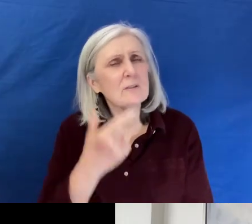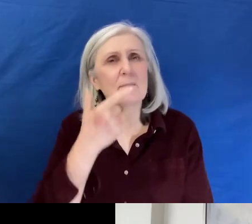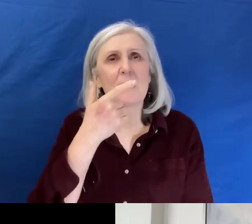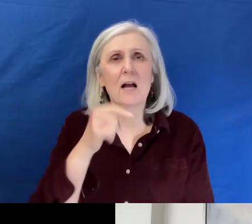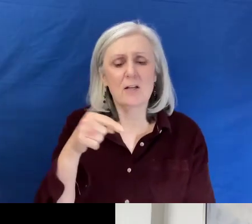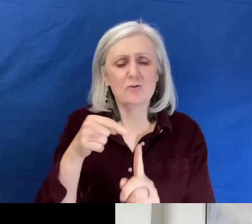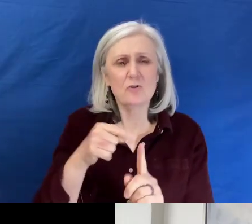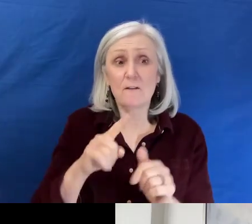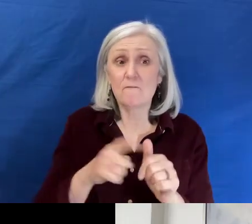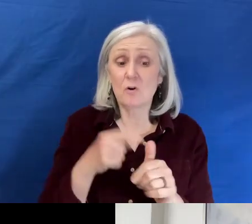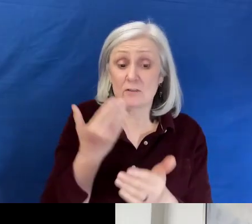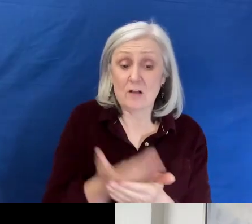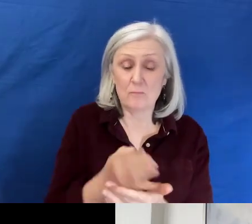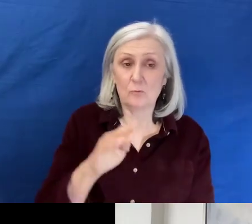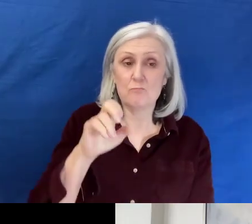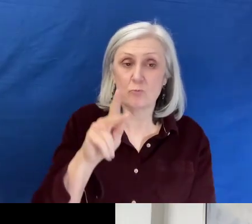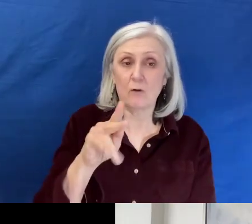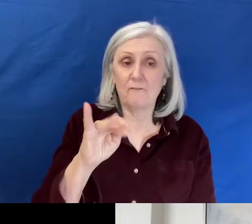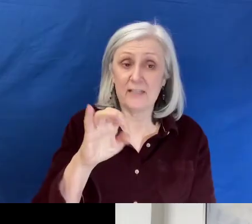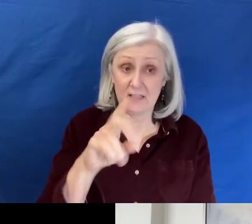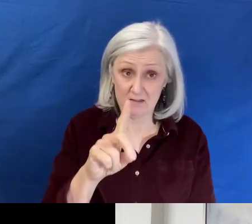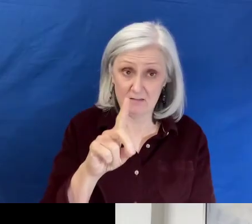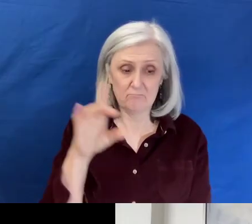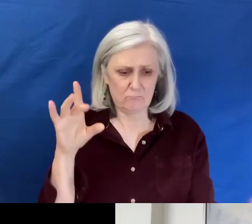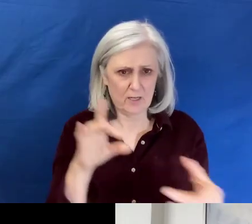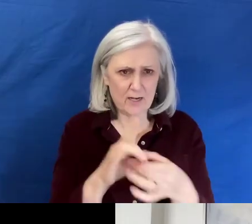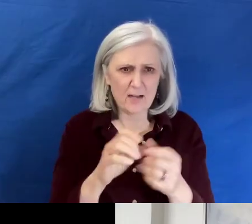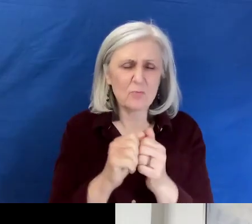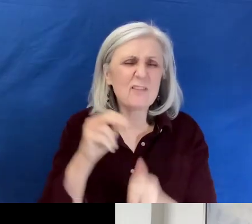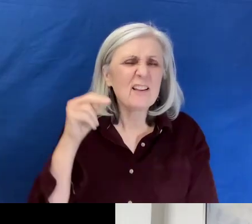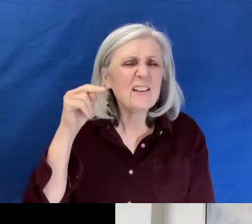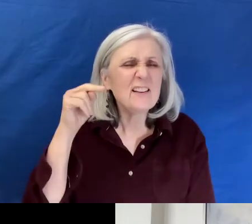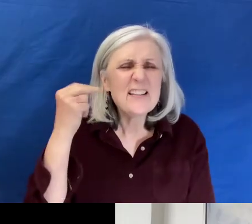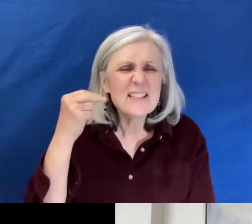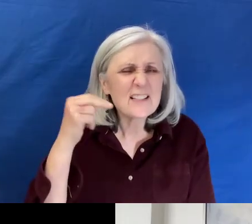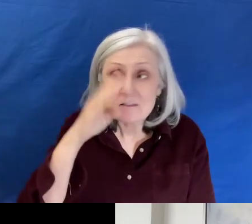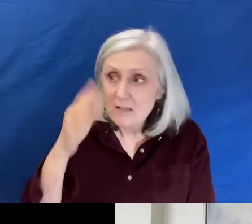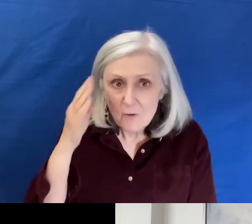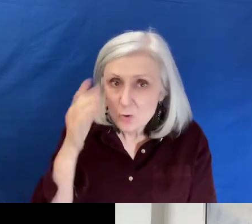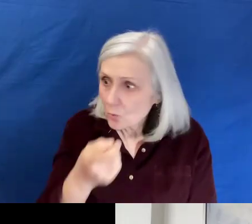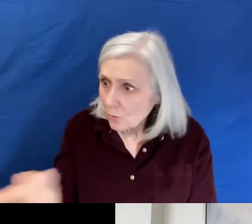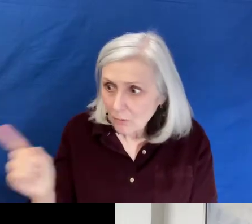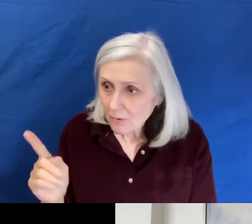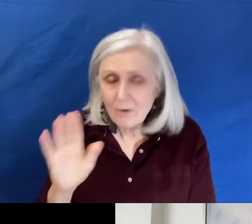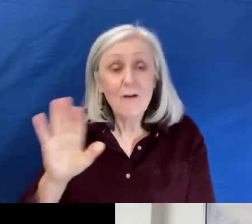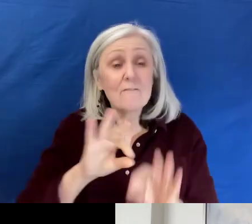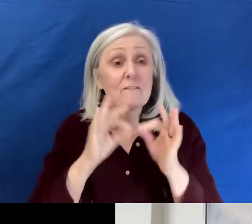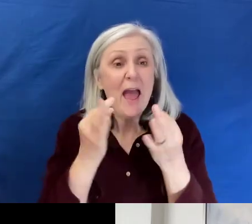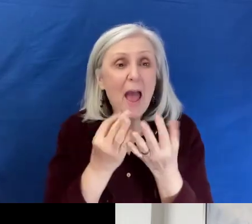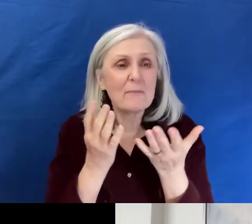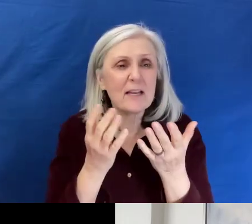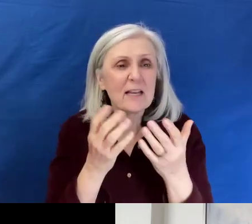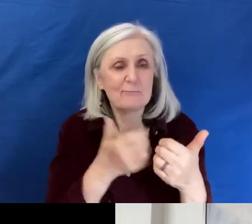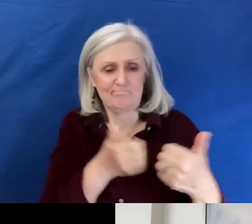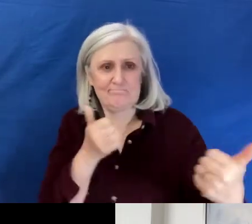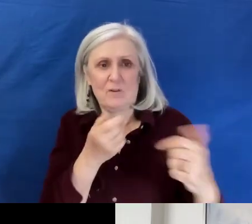comes to Brookfield to connect with these nieces that she never even knew she had. And, her family was estranged from her